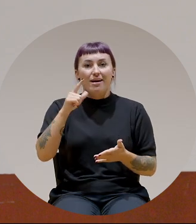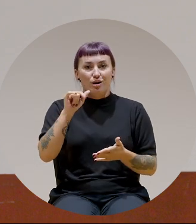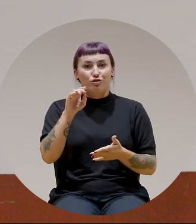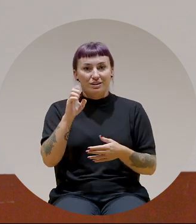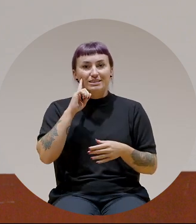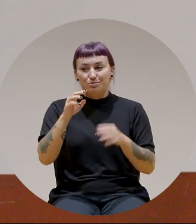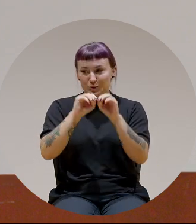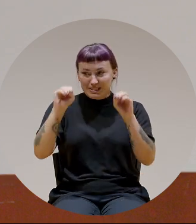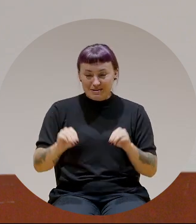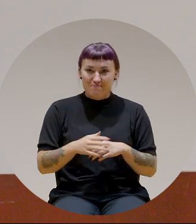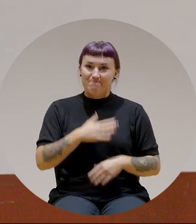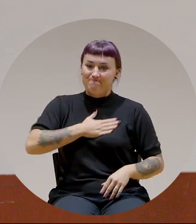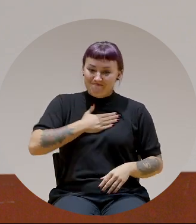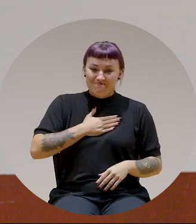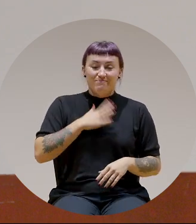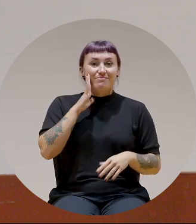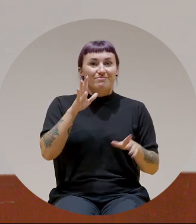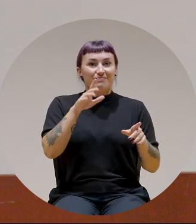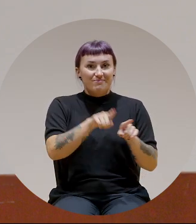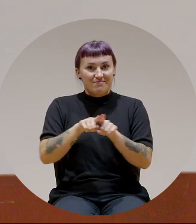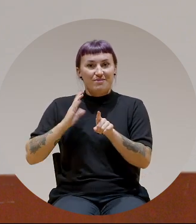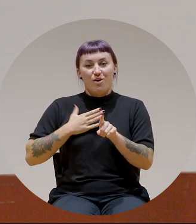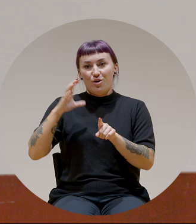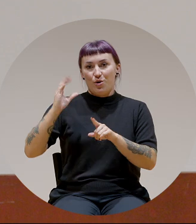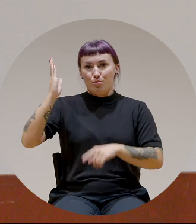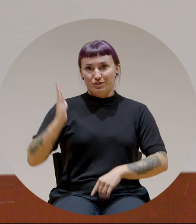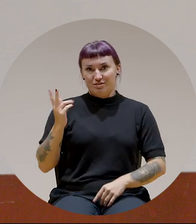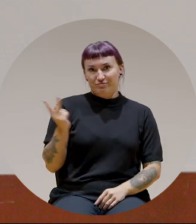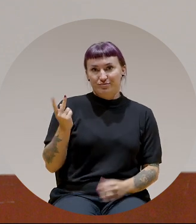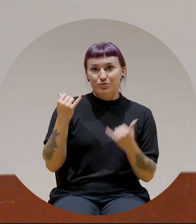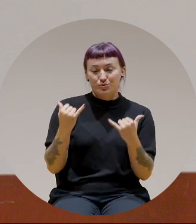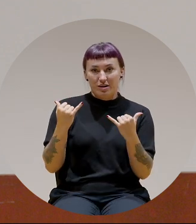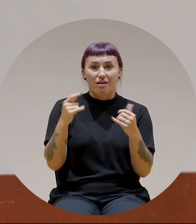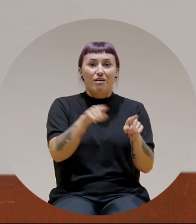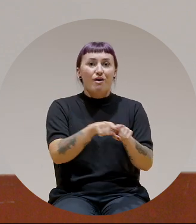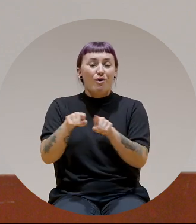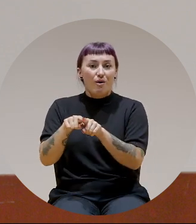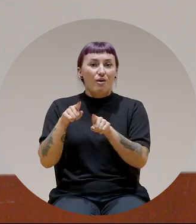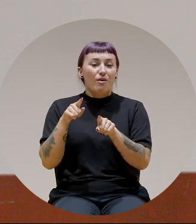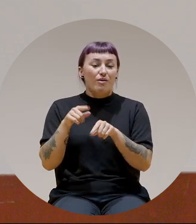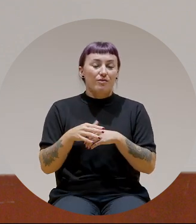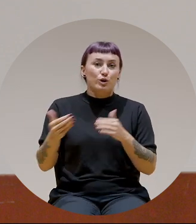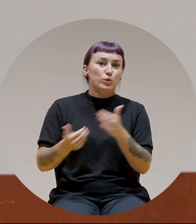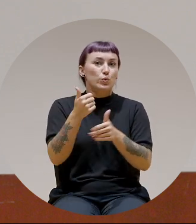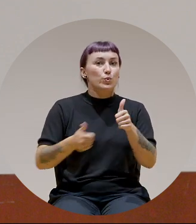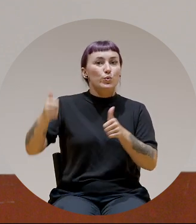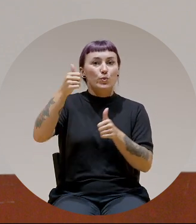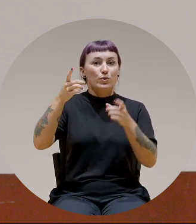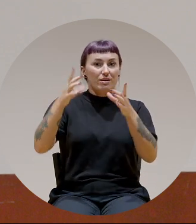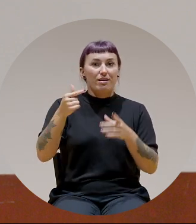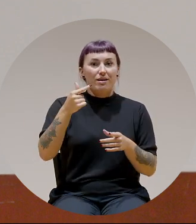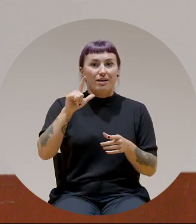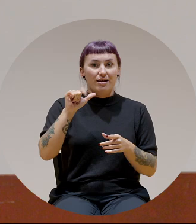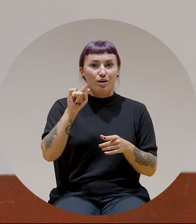Gilcrease Museum, and I'm very pleased that in addition to our co-presenters today, we also have the brand new executive director